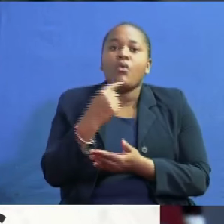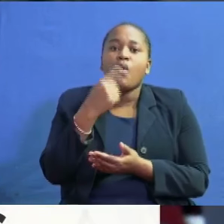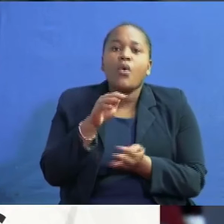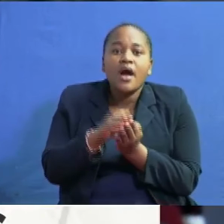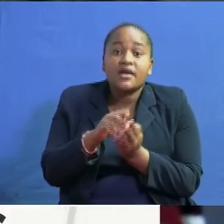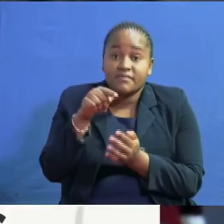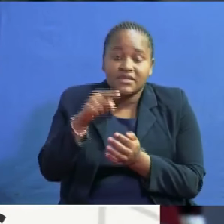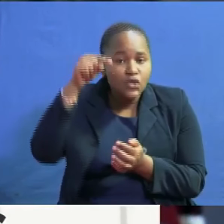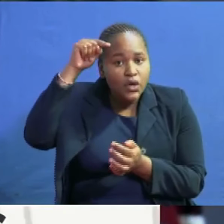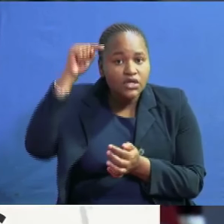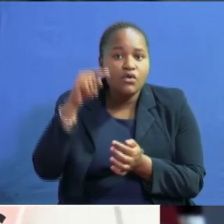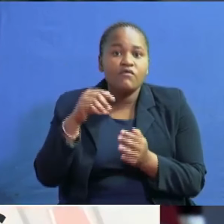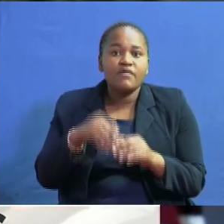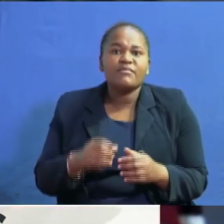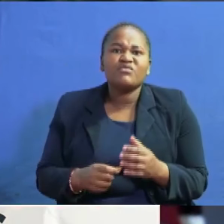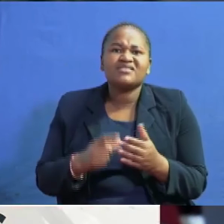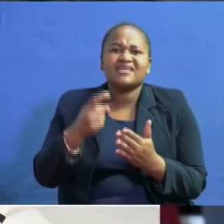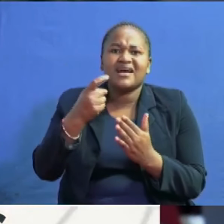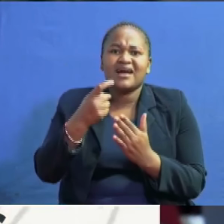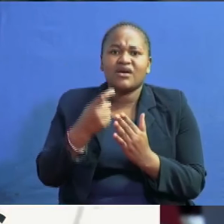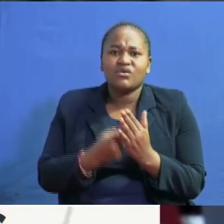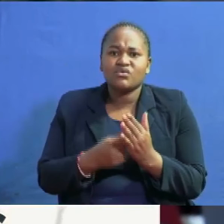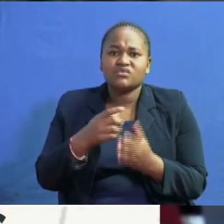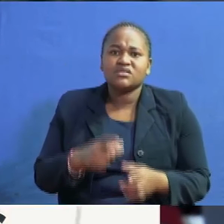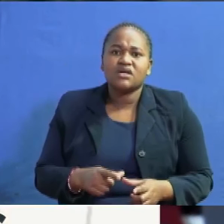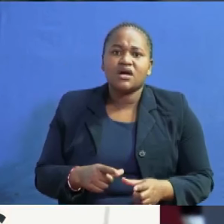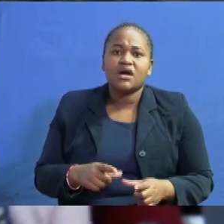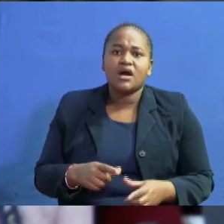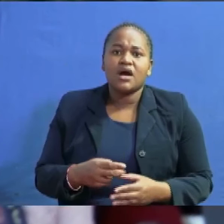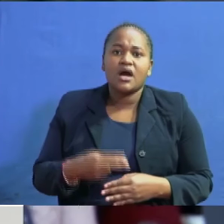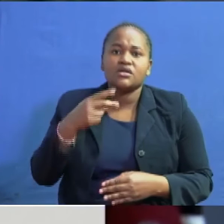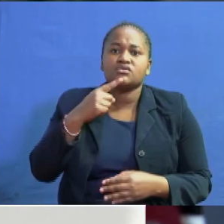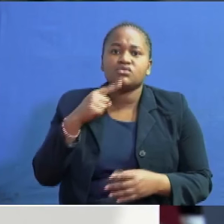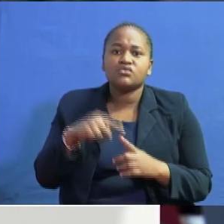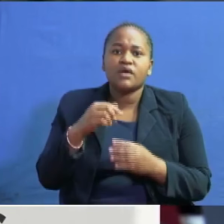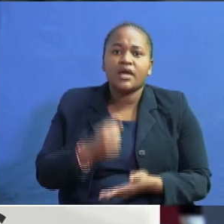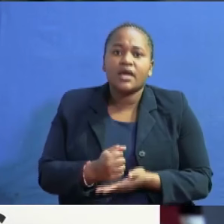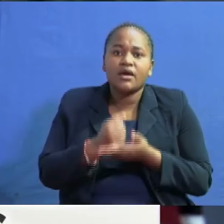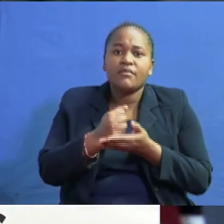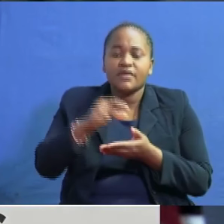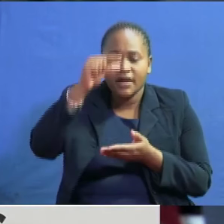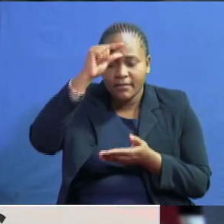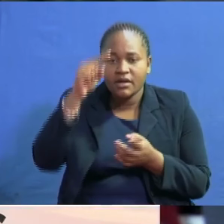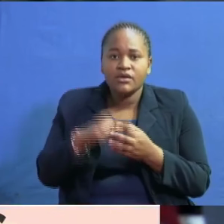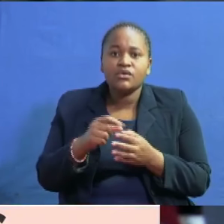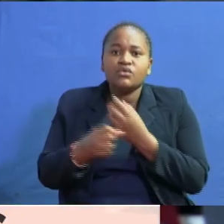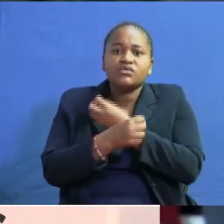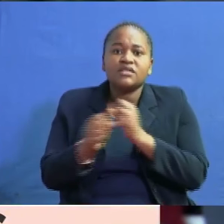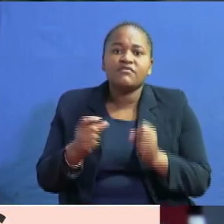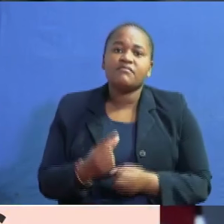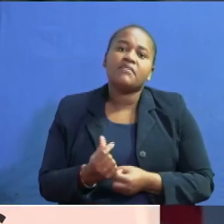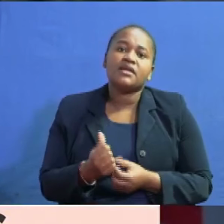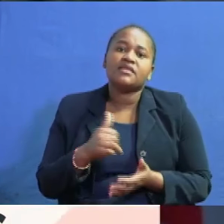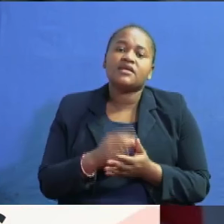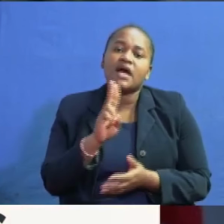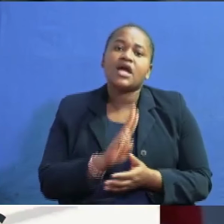tunakuza ukulima ambao hauna gharama ya juu ili tusaidie hata serikali iweze kuokoa fedha